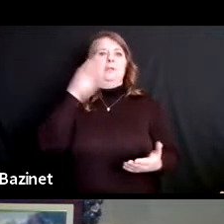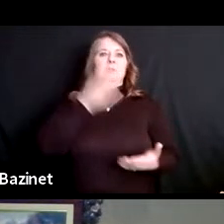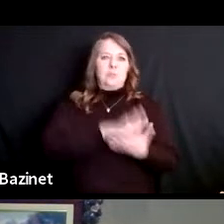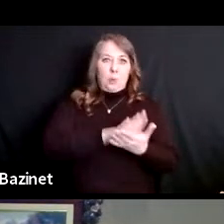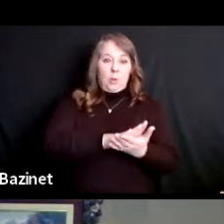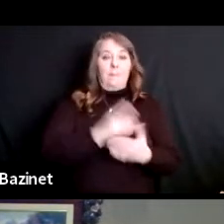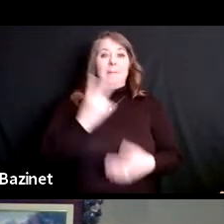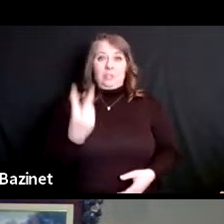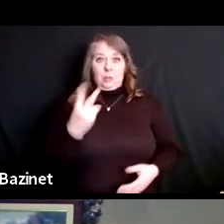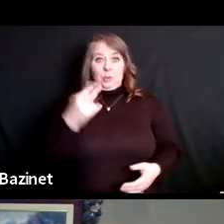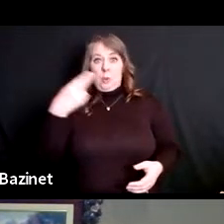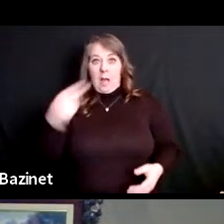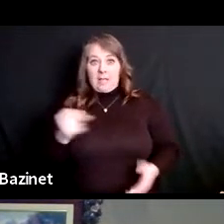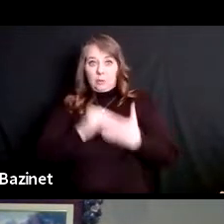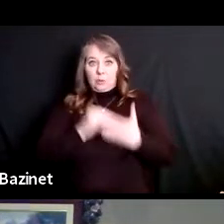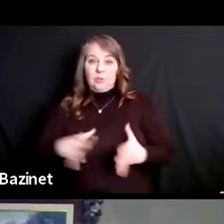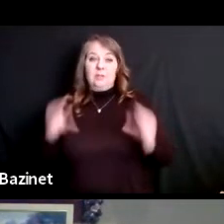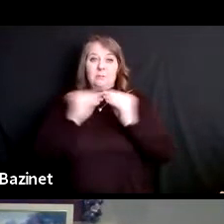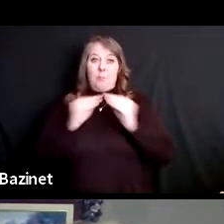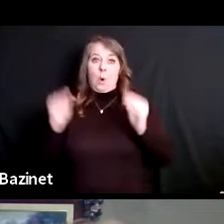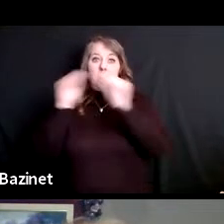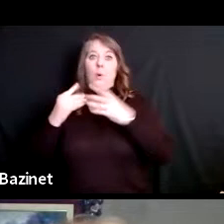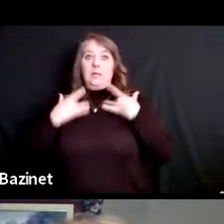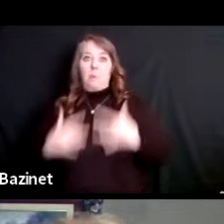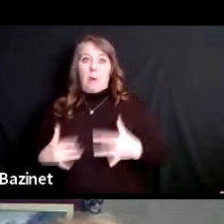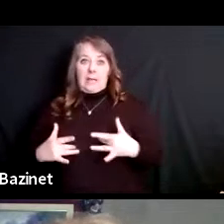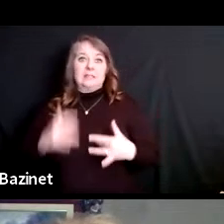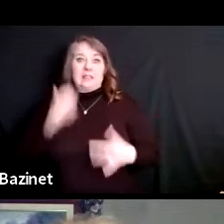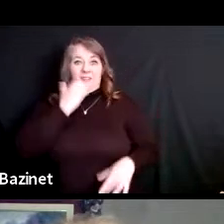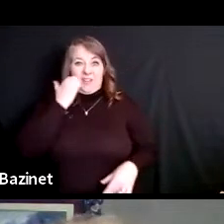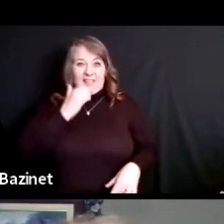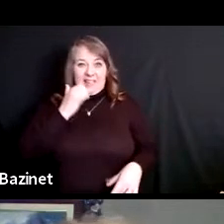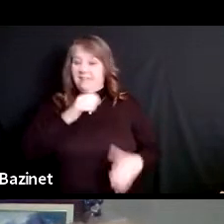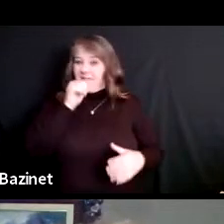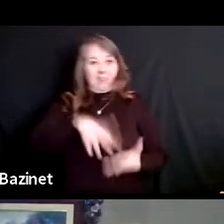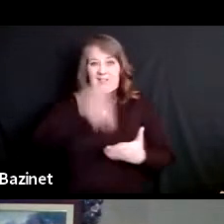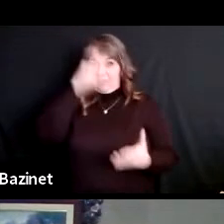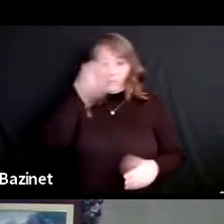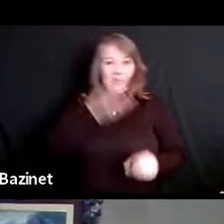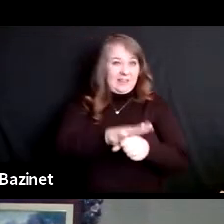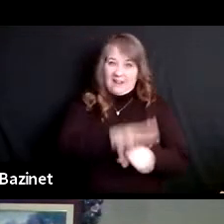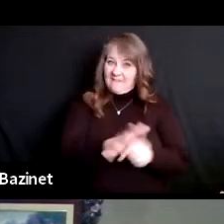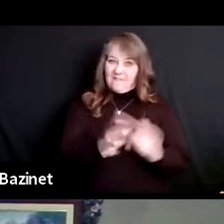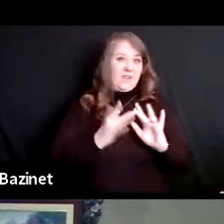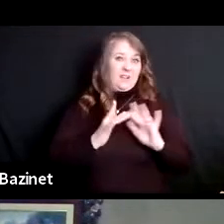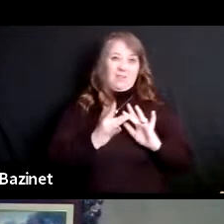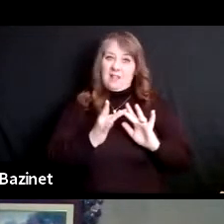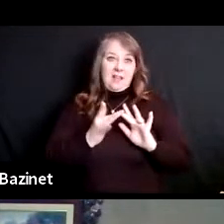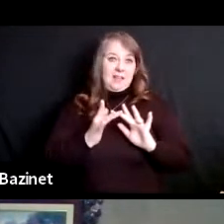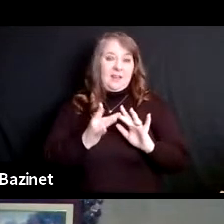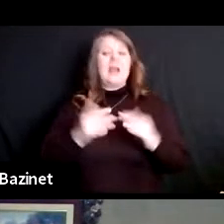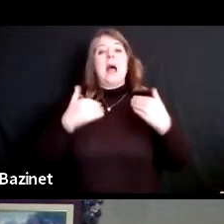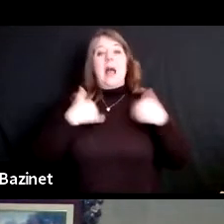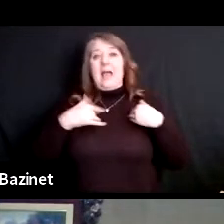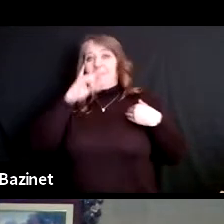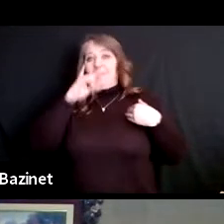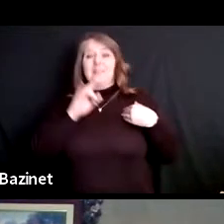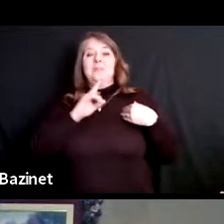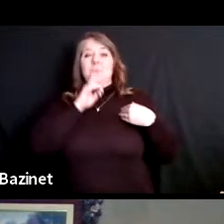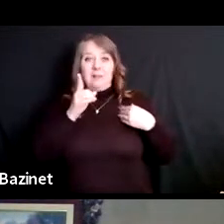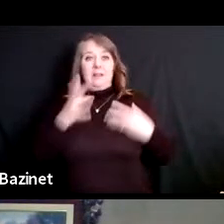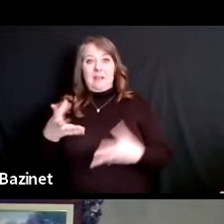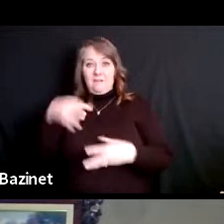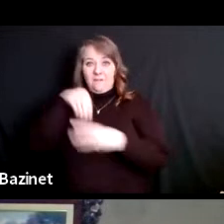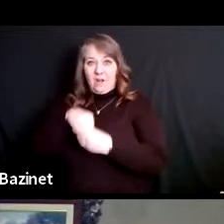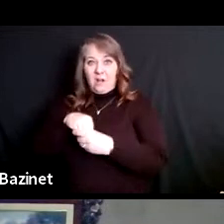high schoolers are getting depressed more and more each day. They're not learning enough online. I have kids that are very involved